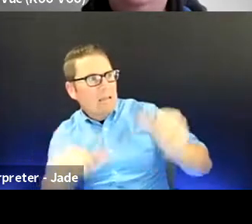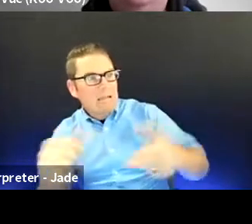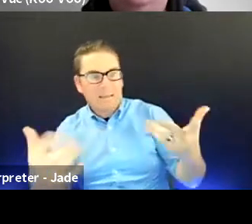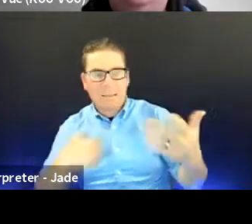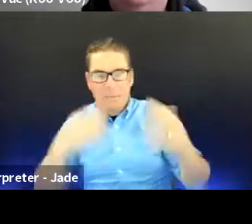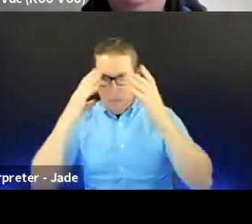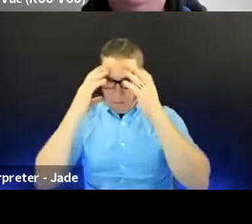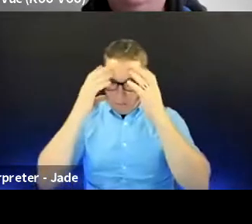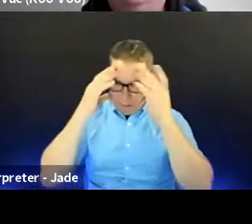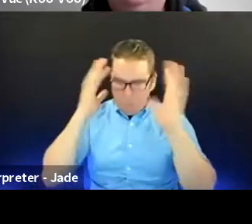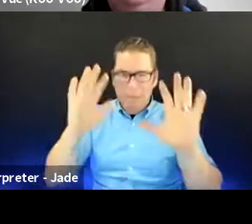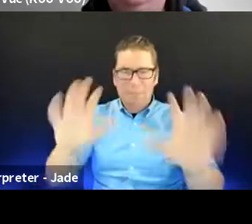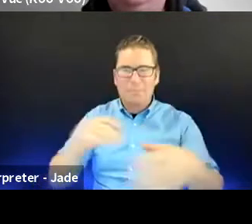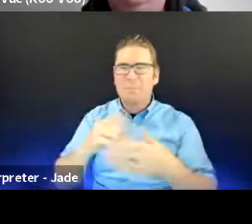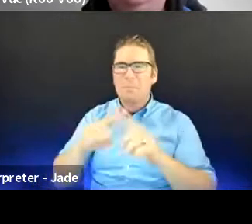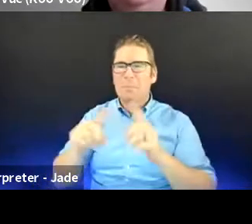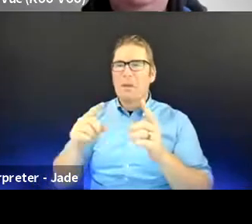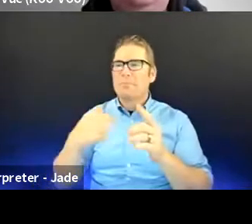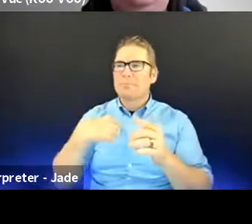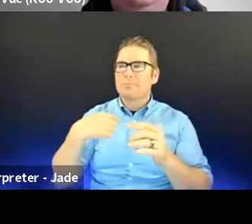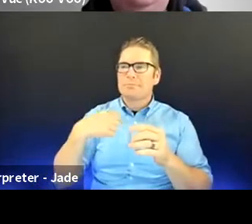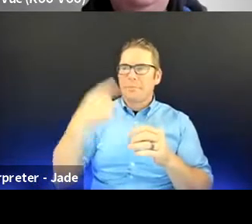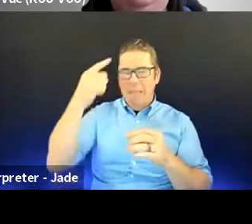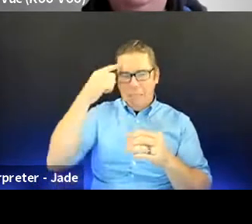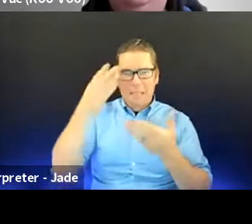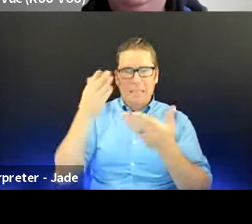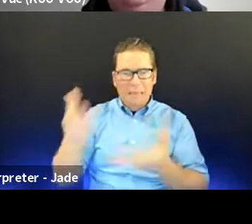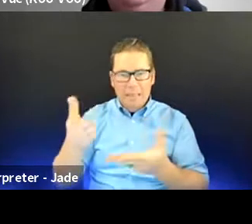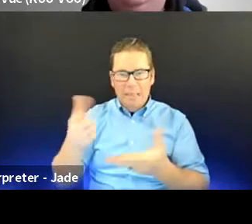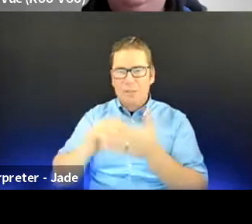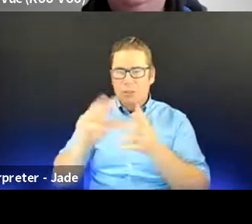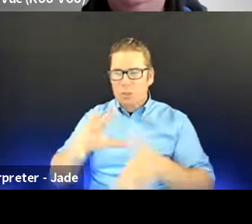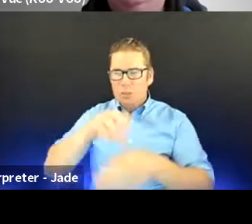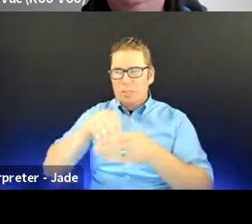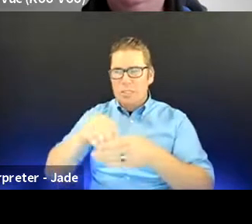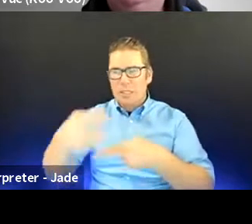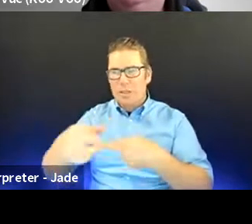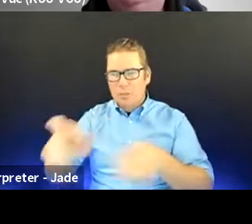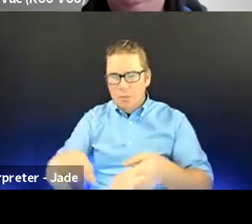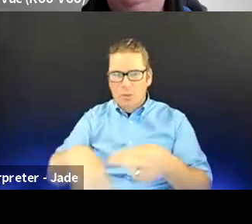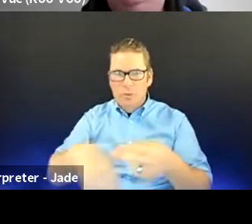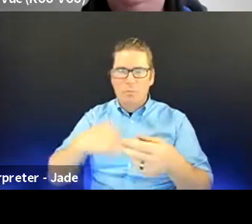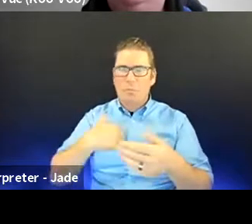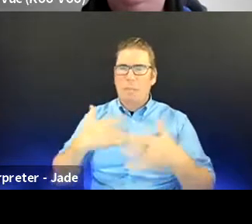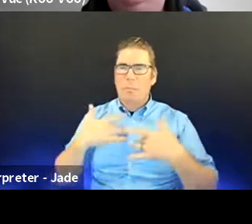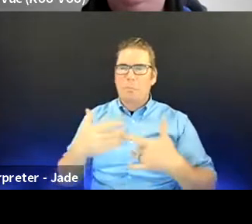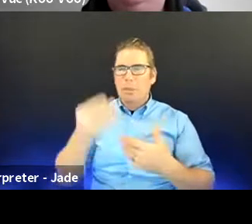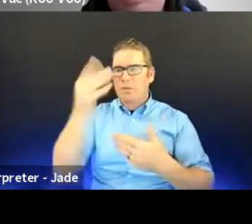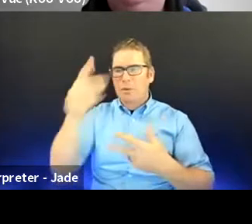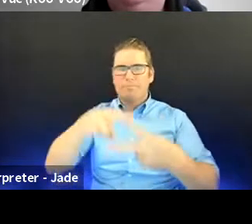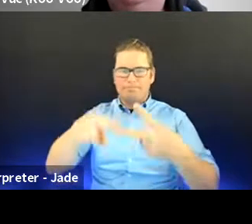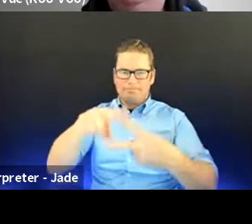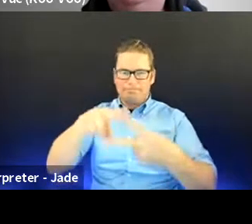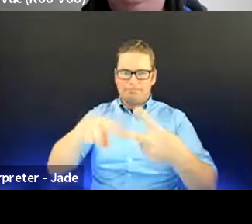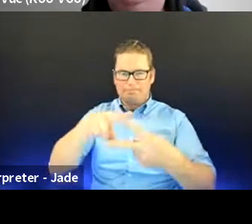just two pieces of thought there to the students in the room or people that are thinking about their journey and finding their passion is,